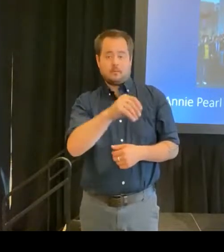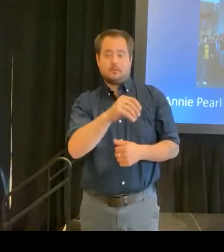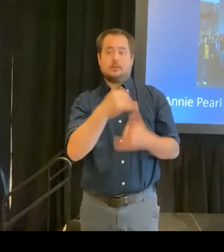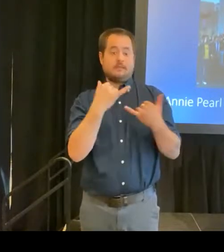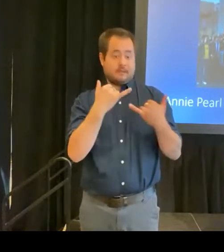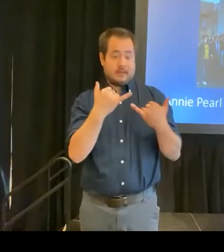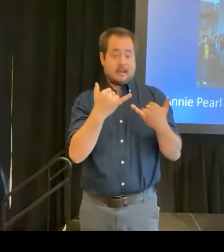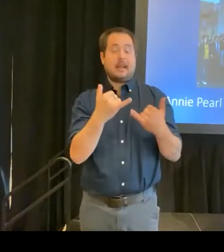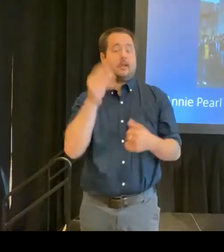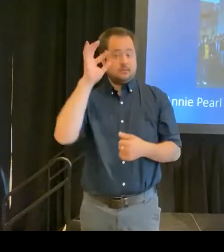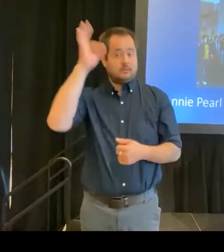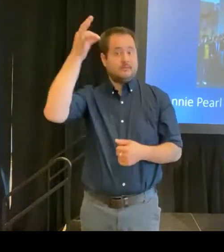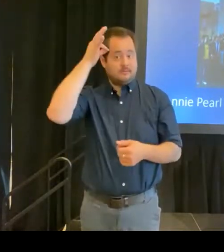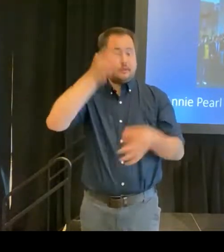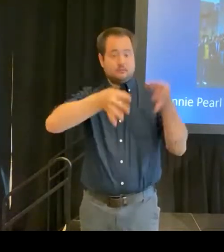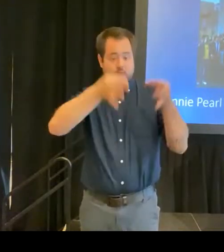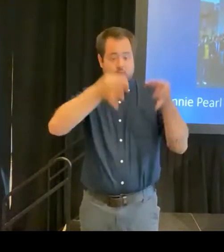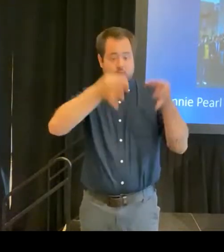court,